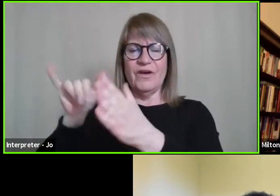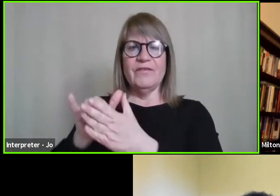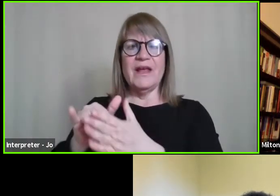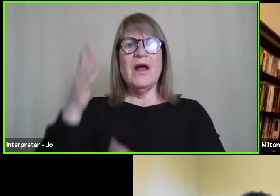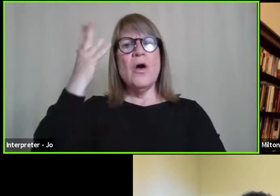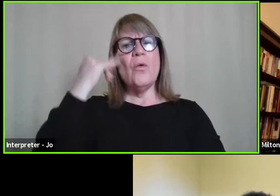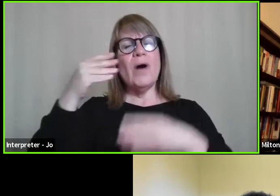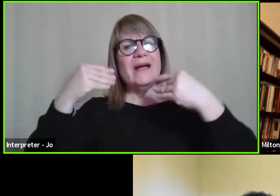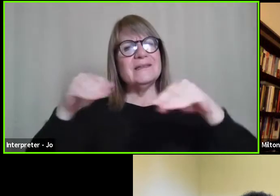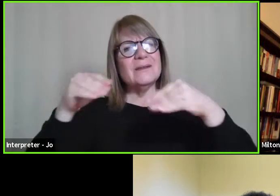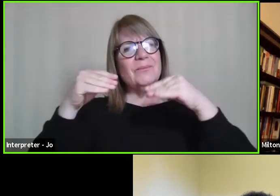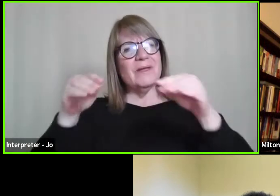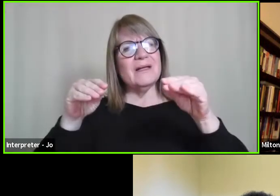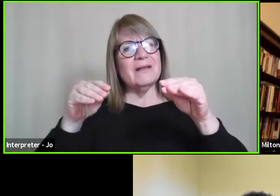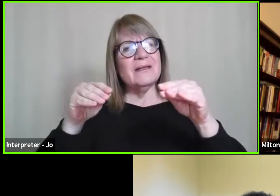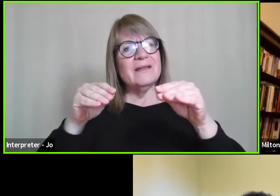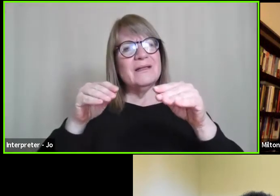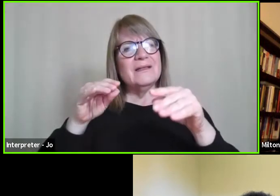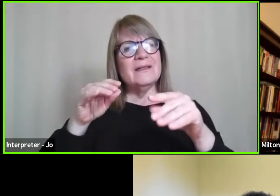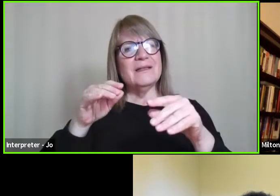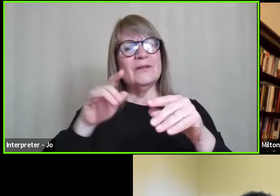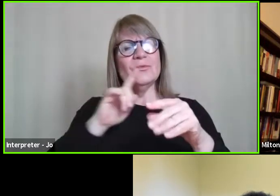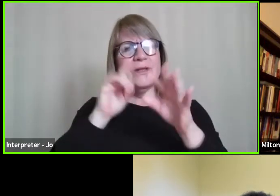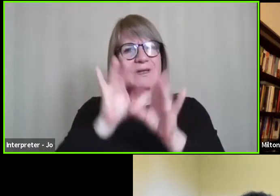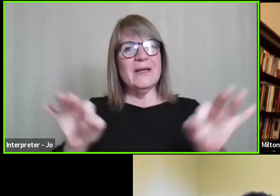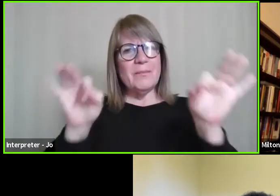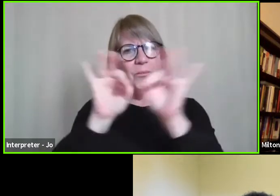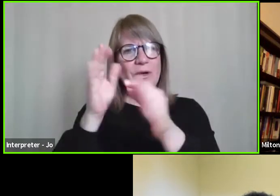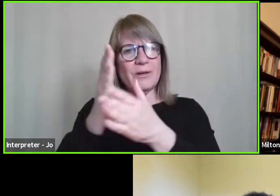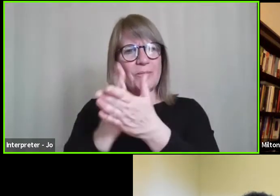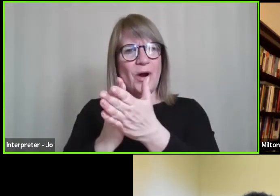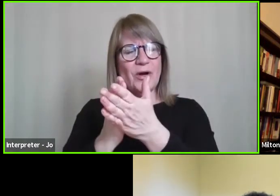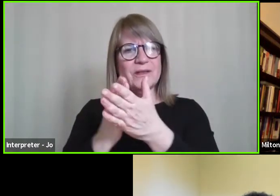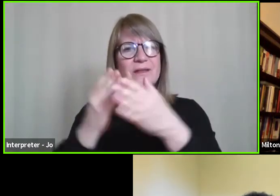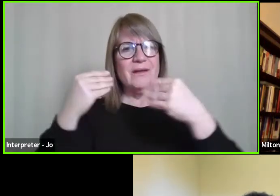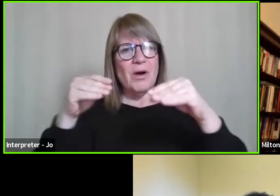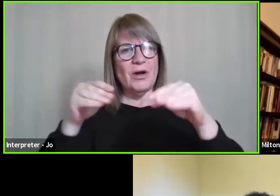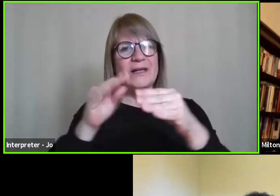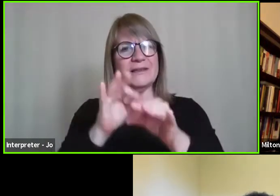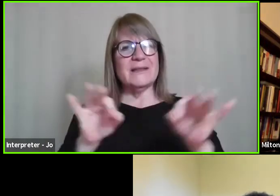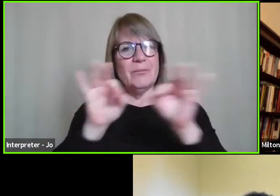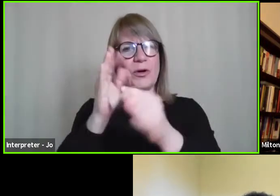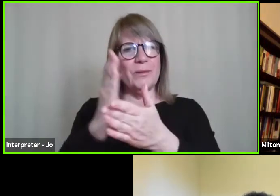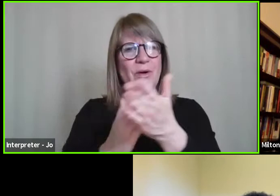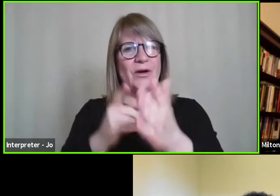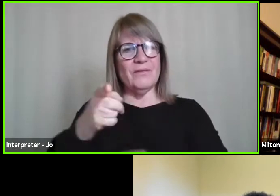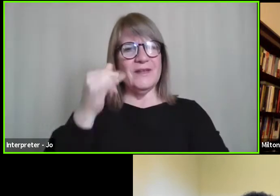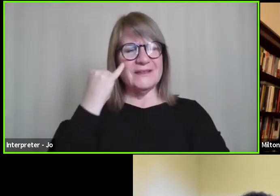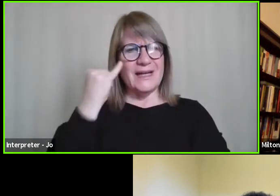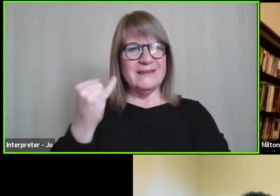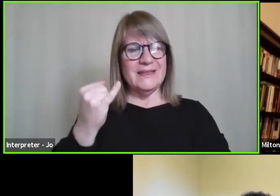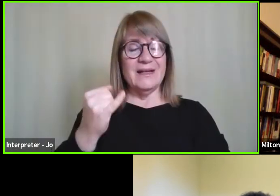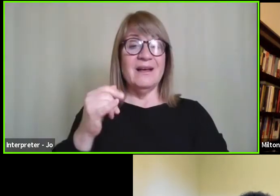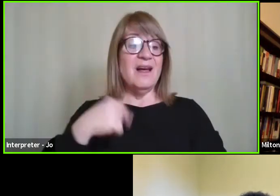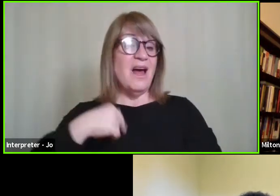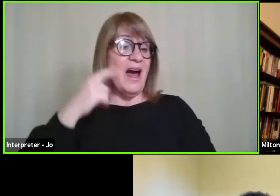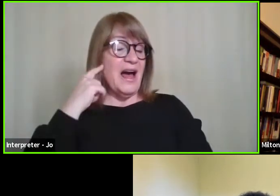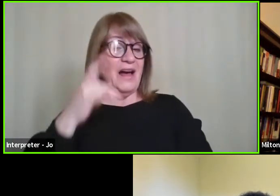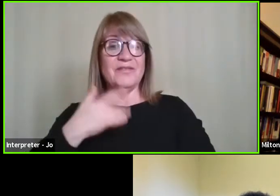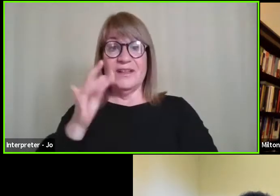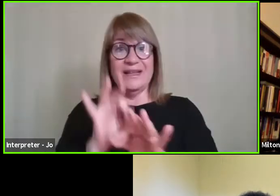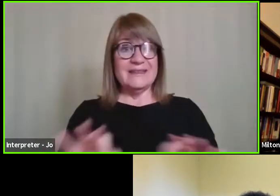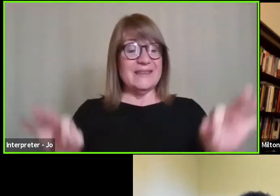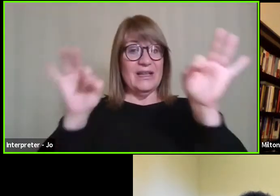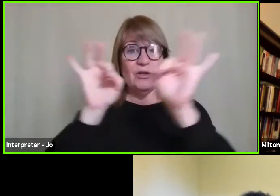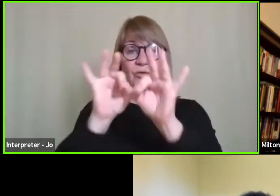important side of inquiry in this present moment yeah it's i think it's just it's critical to understand that the